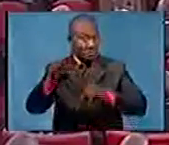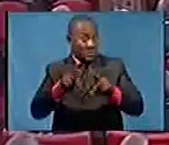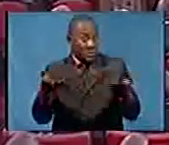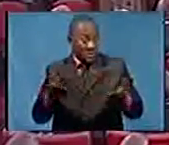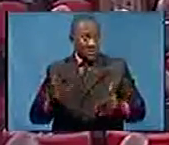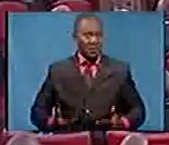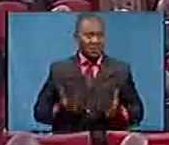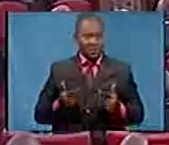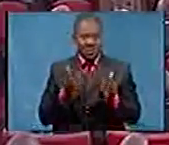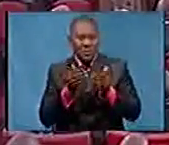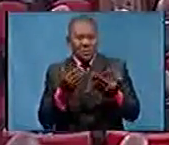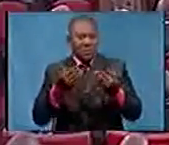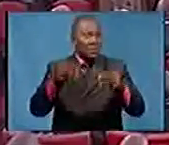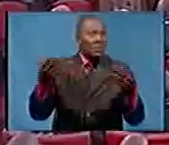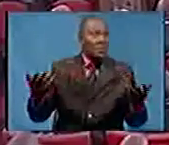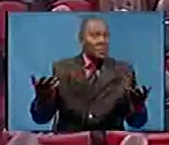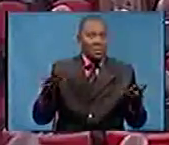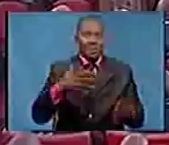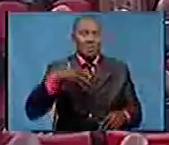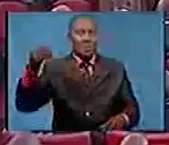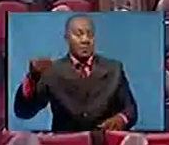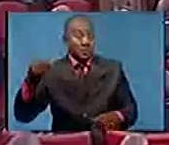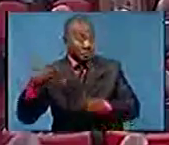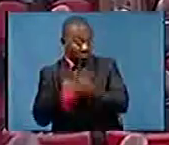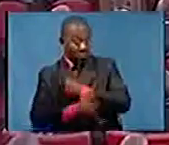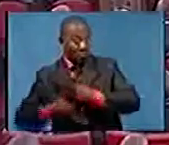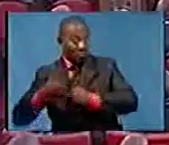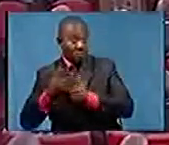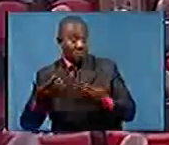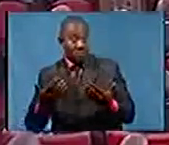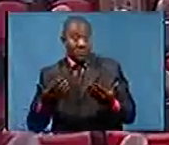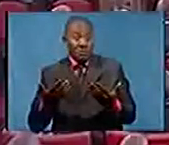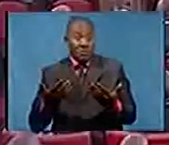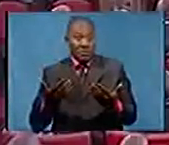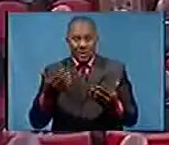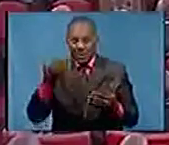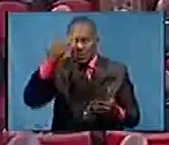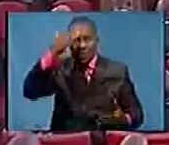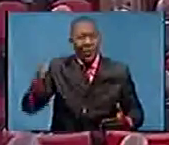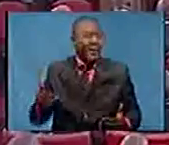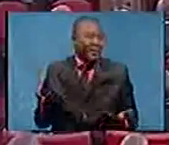small properties and left this country, fled. Look at that. Because of what?